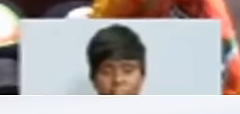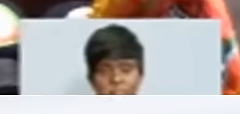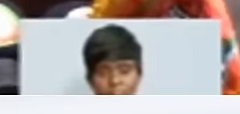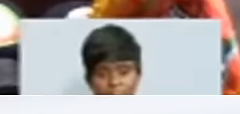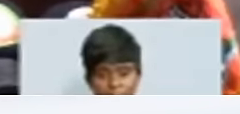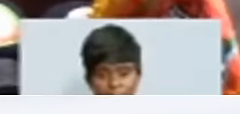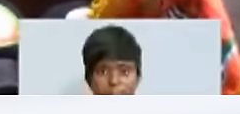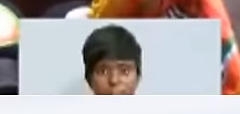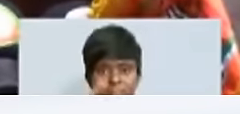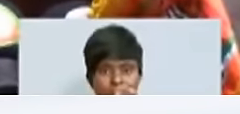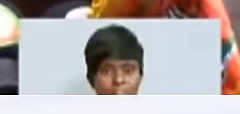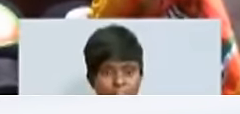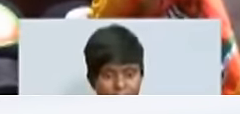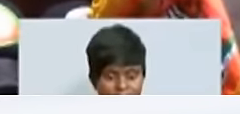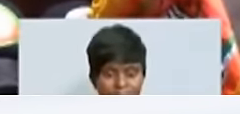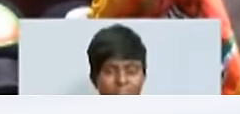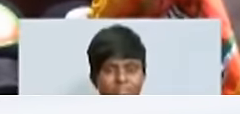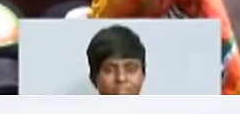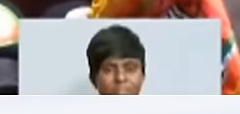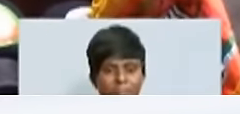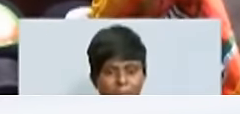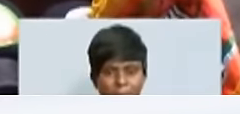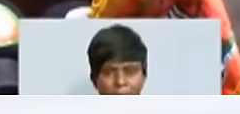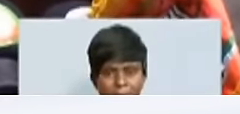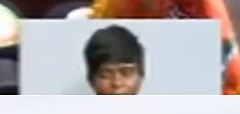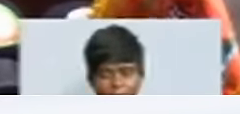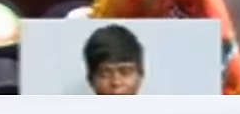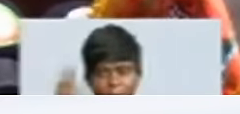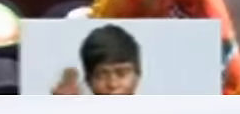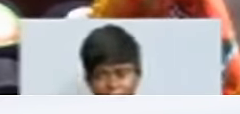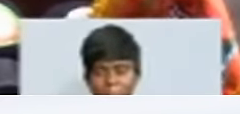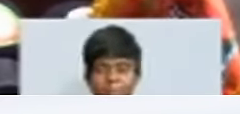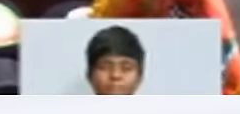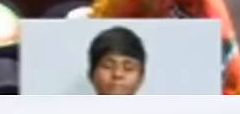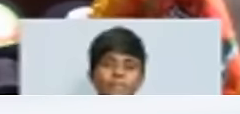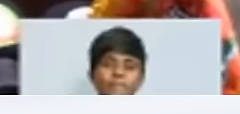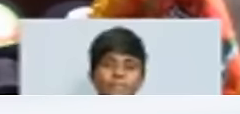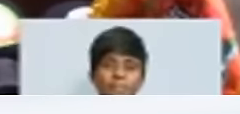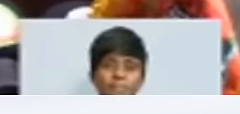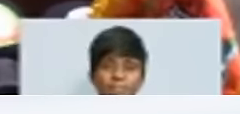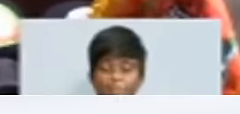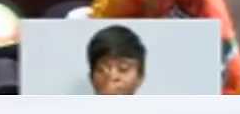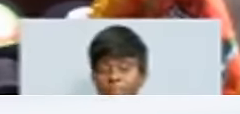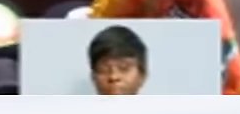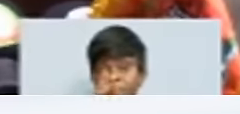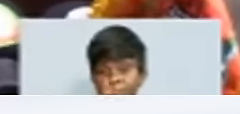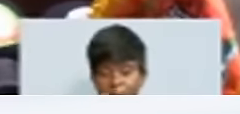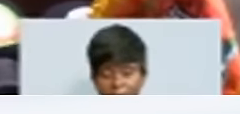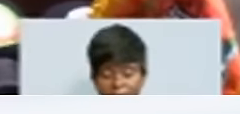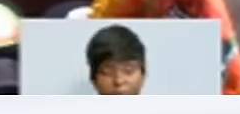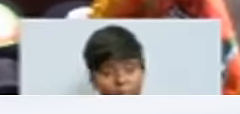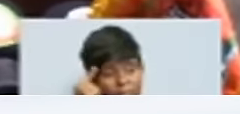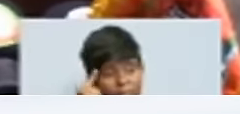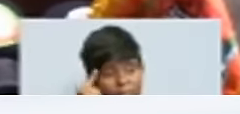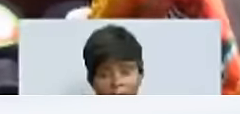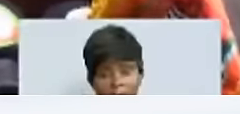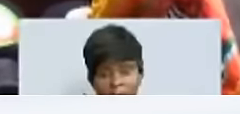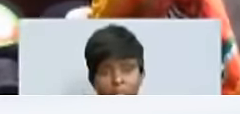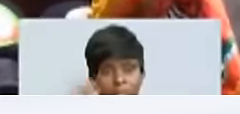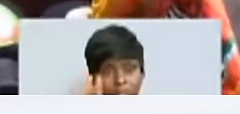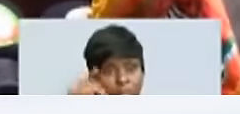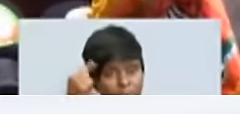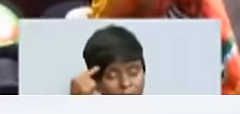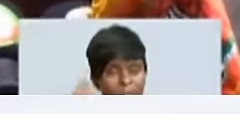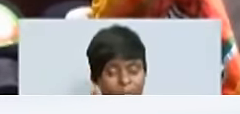and over-exploitation of natural resources. Madam Speaker, as government, your